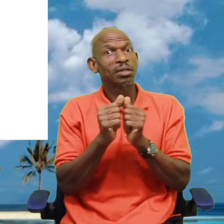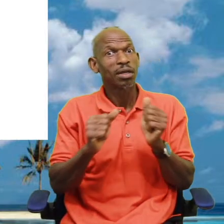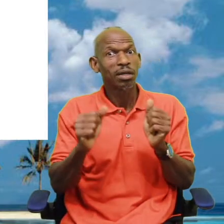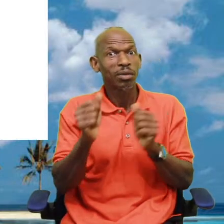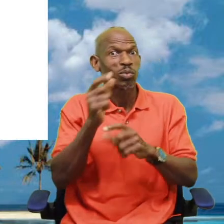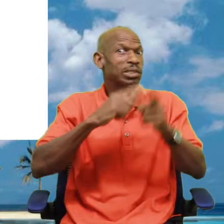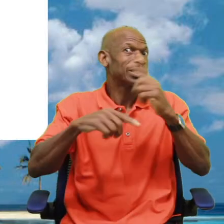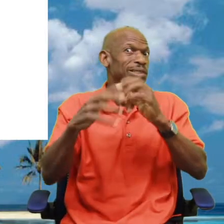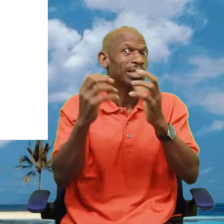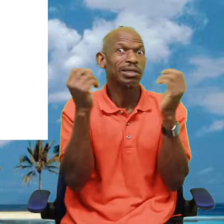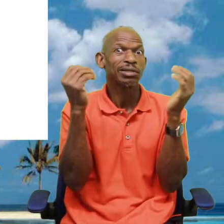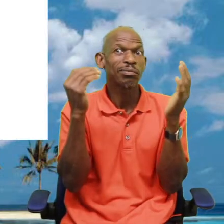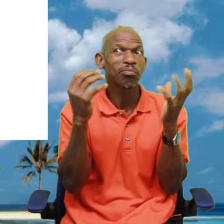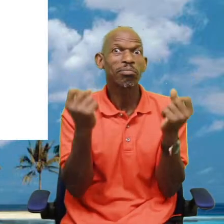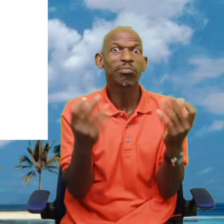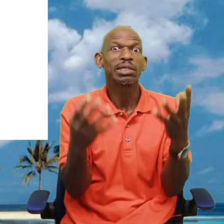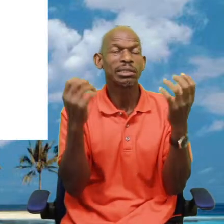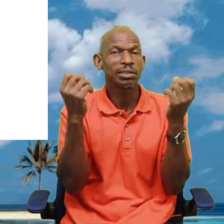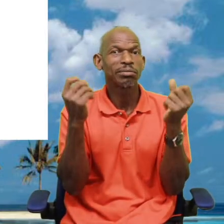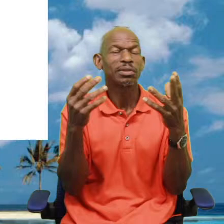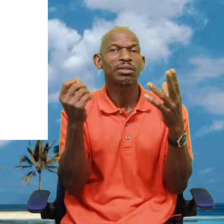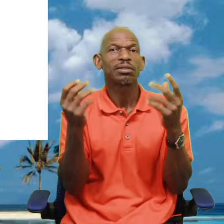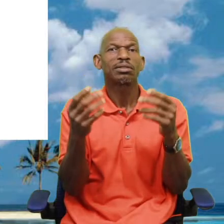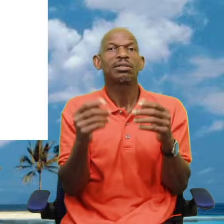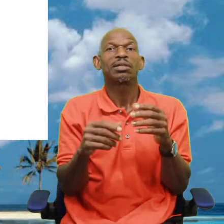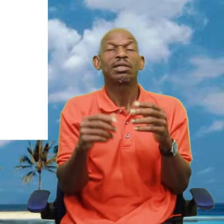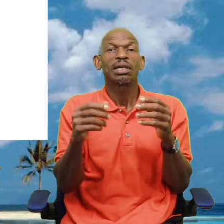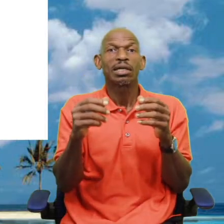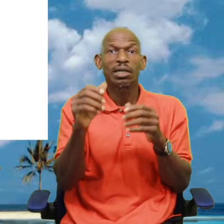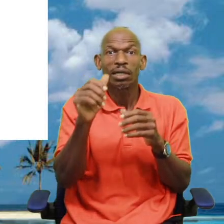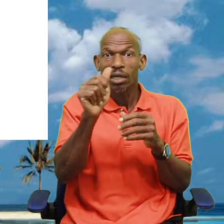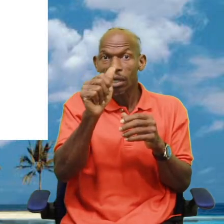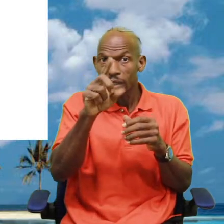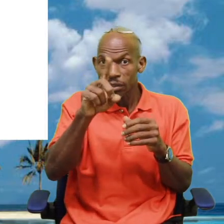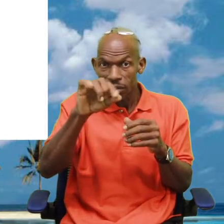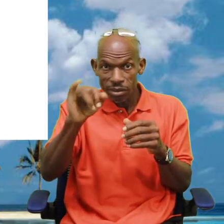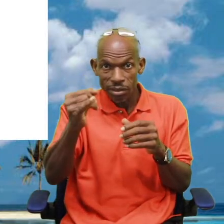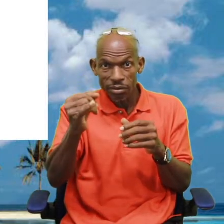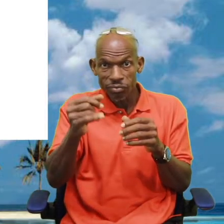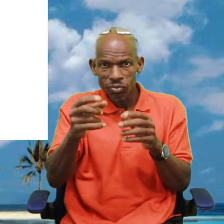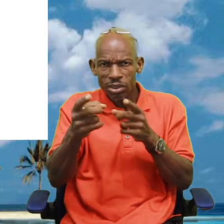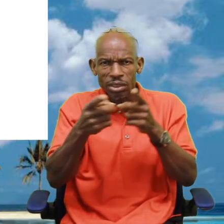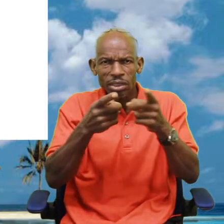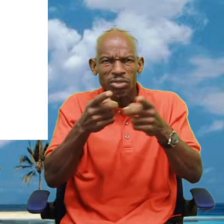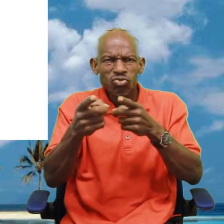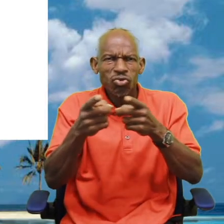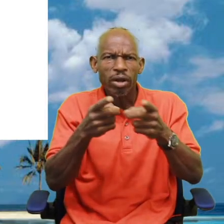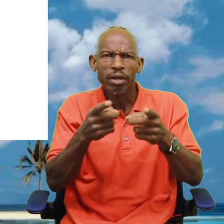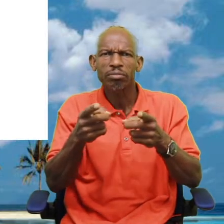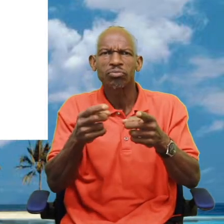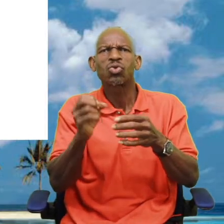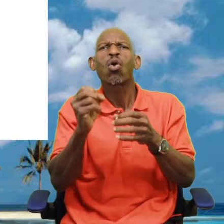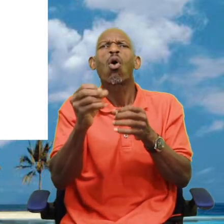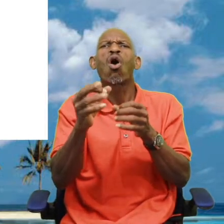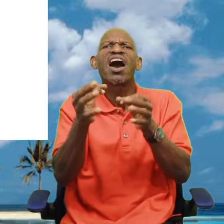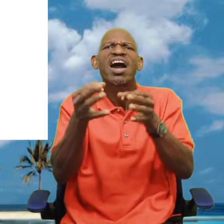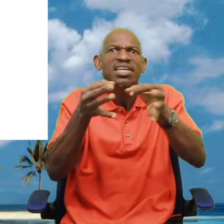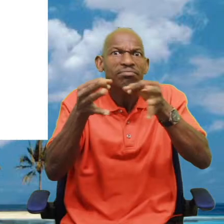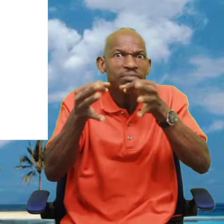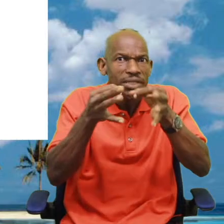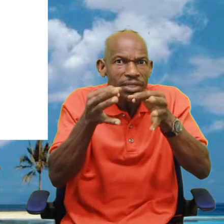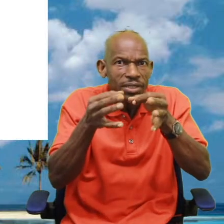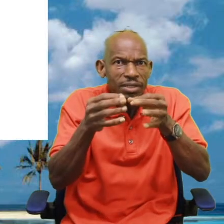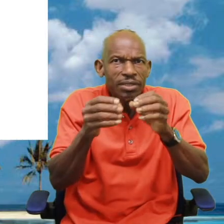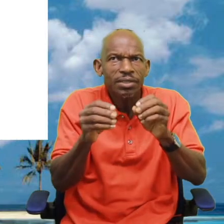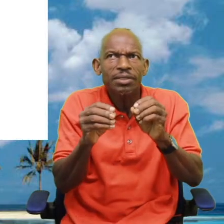They describe nouns. So adjectives describe a noun or gives a picture of a noun, tells you